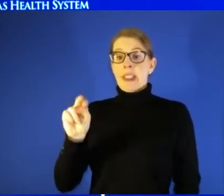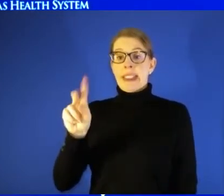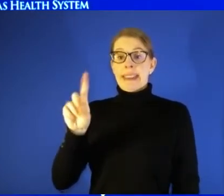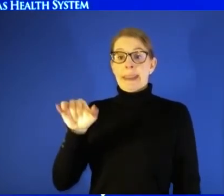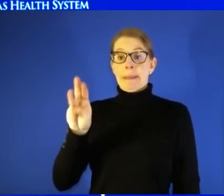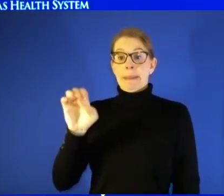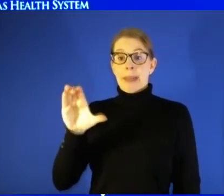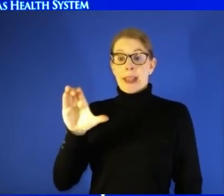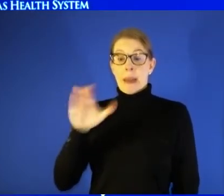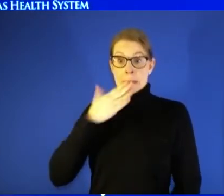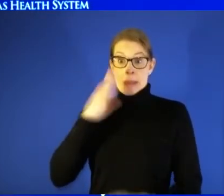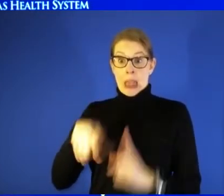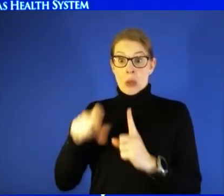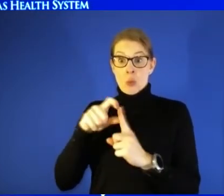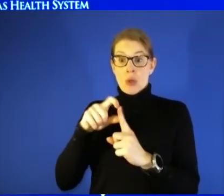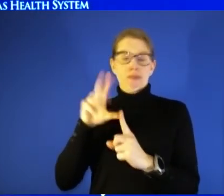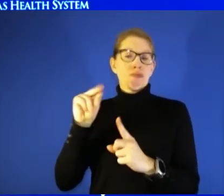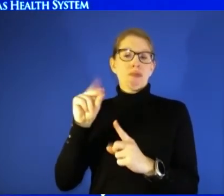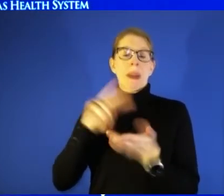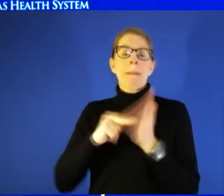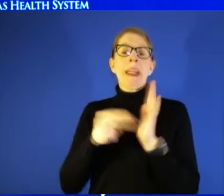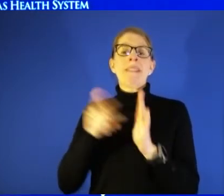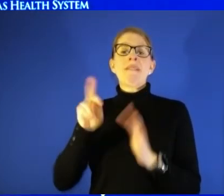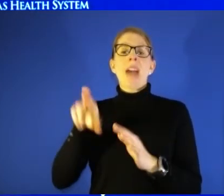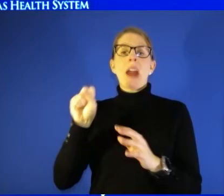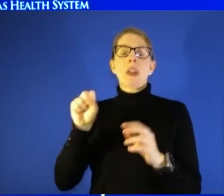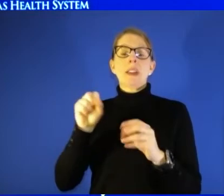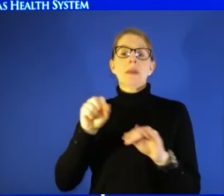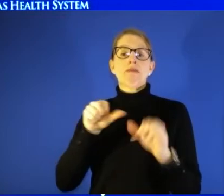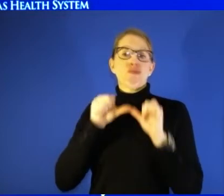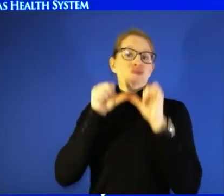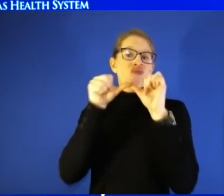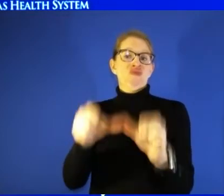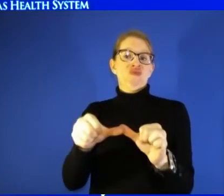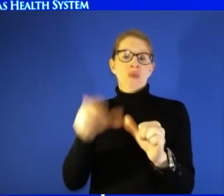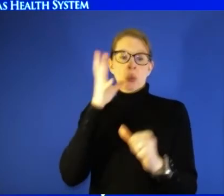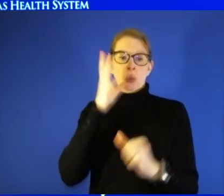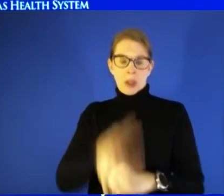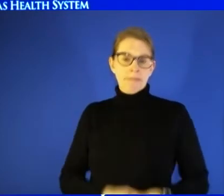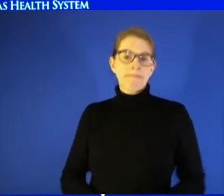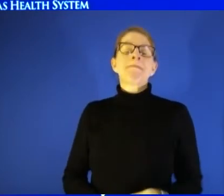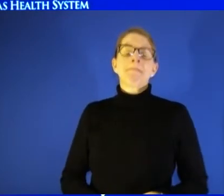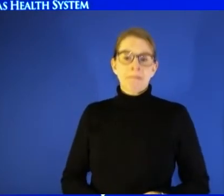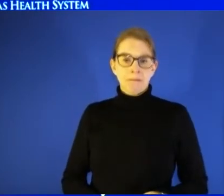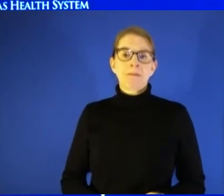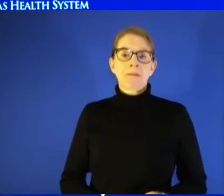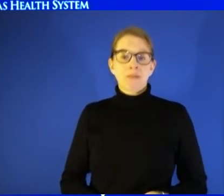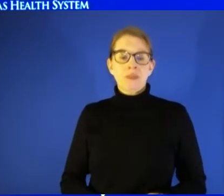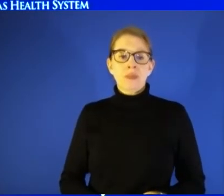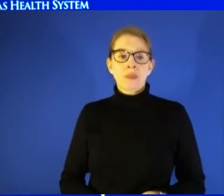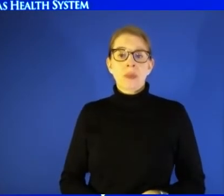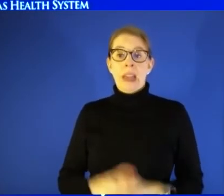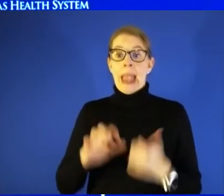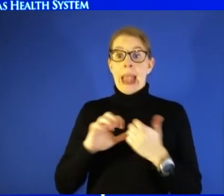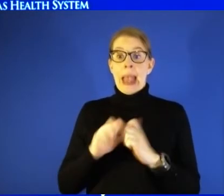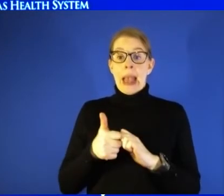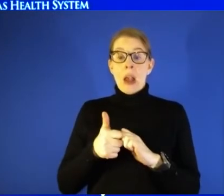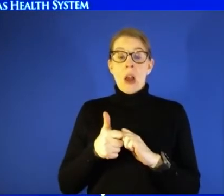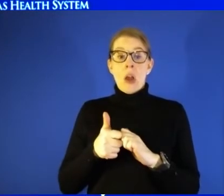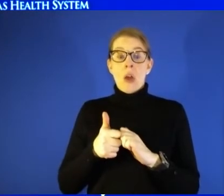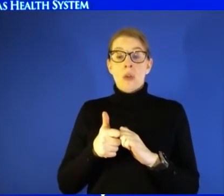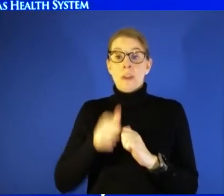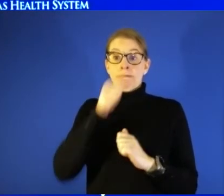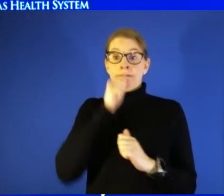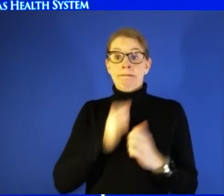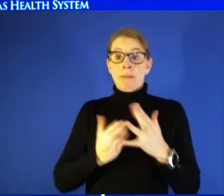that the virus is here with us. It's among us. It probably will be for quite some time, and so the way to do that and the way to get through your life is to